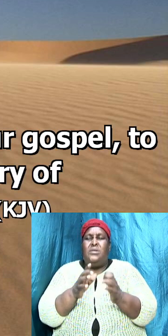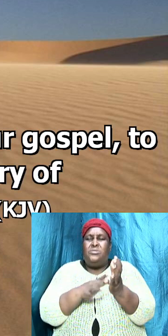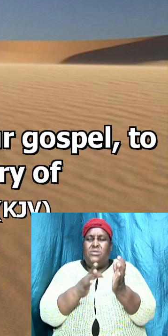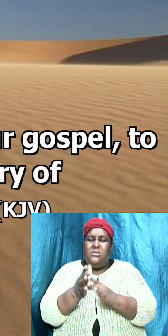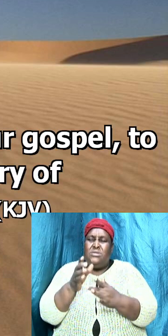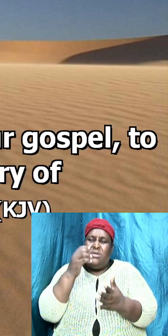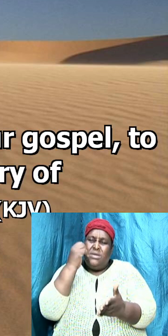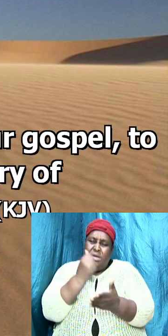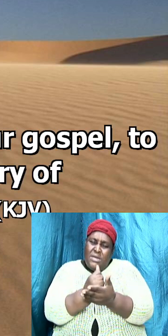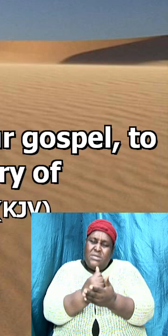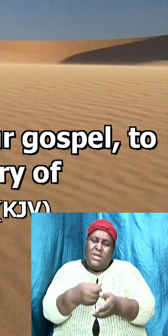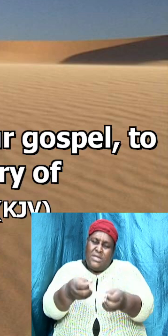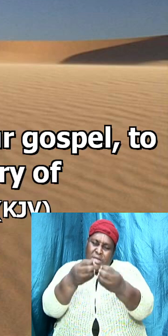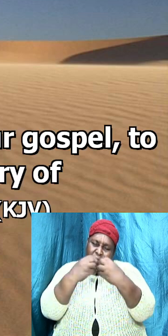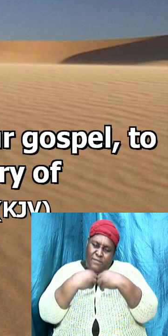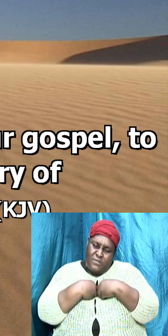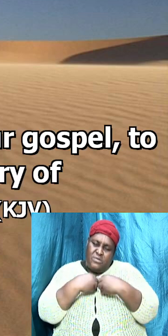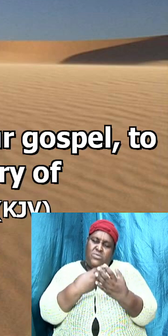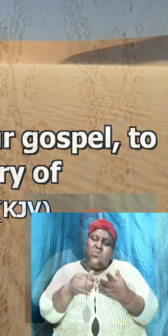us